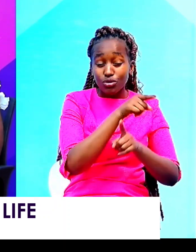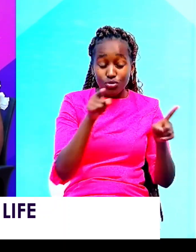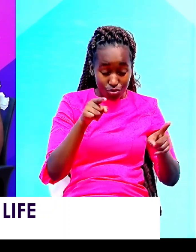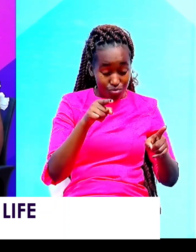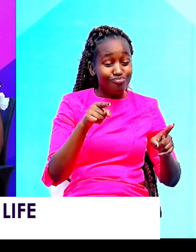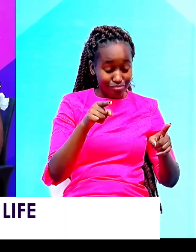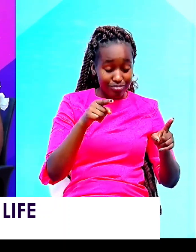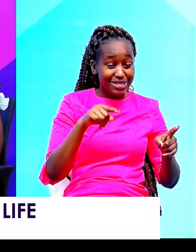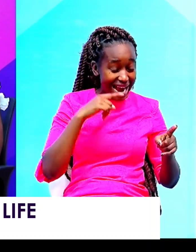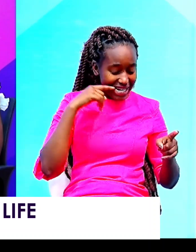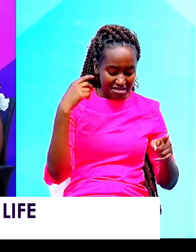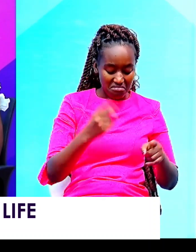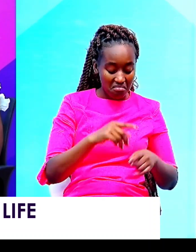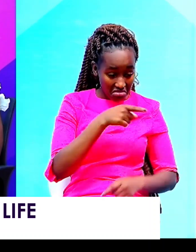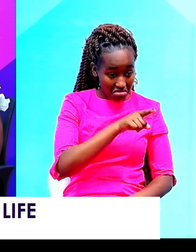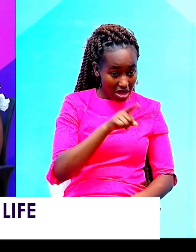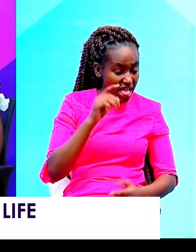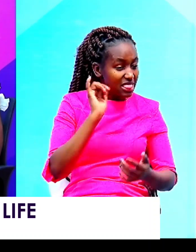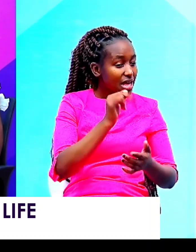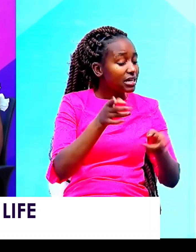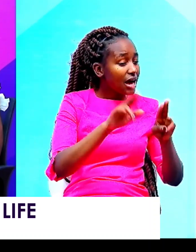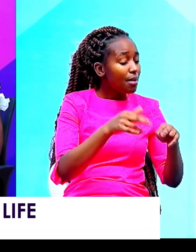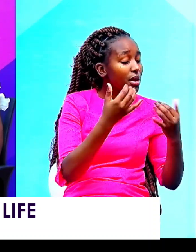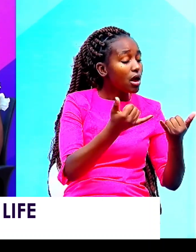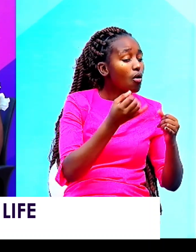yenu. Is that what is happening now?